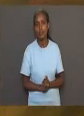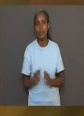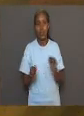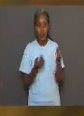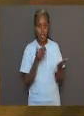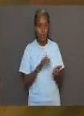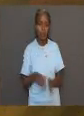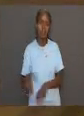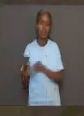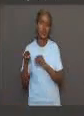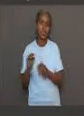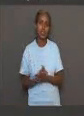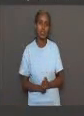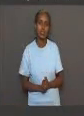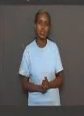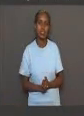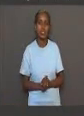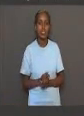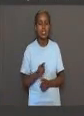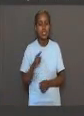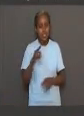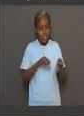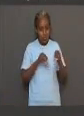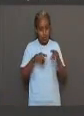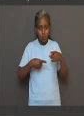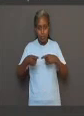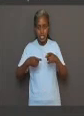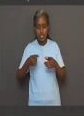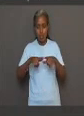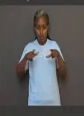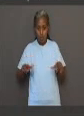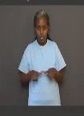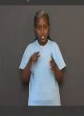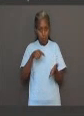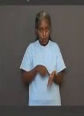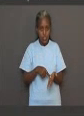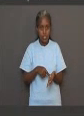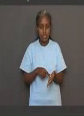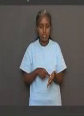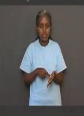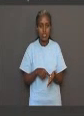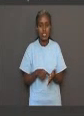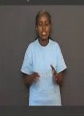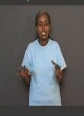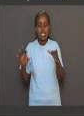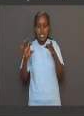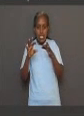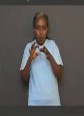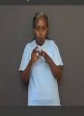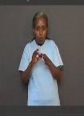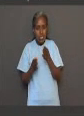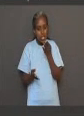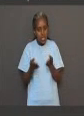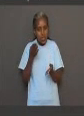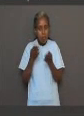Welcome back, students. Did you manage to locate the points? The coordinates may